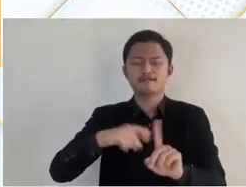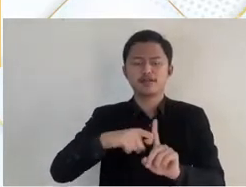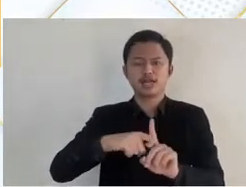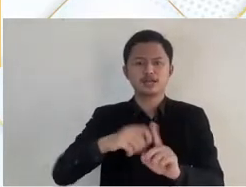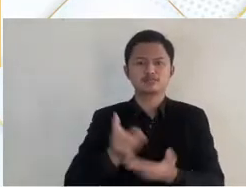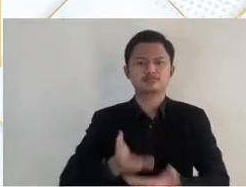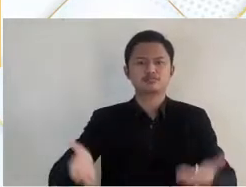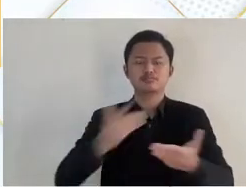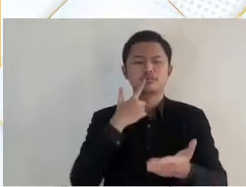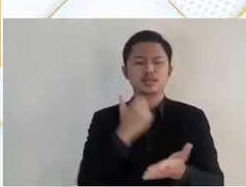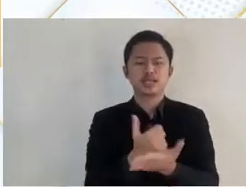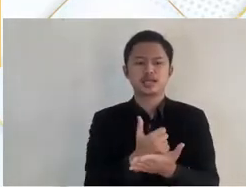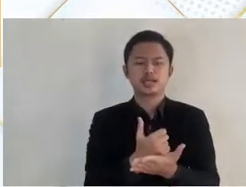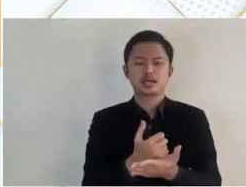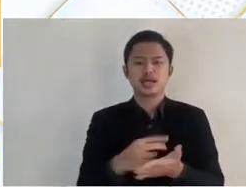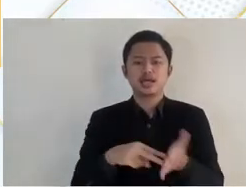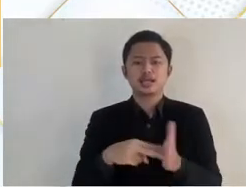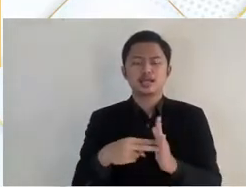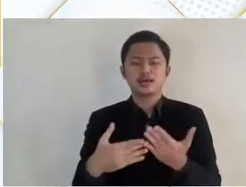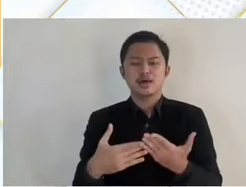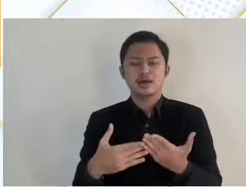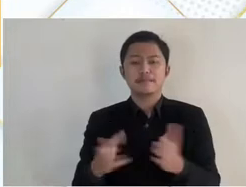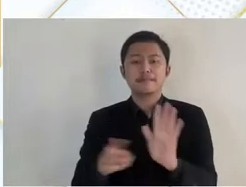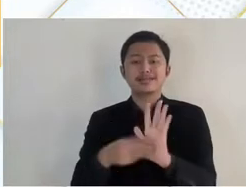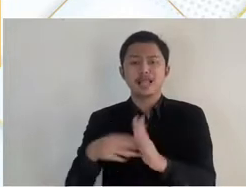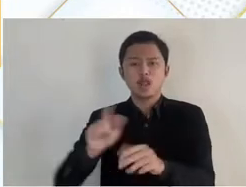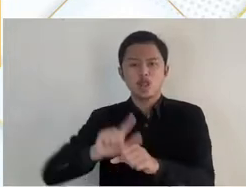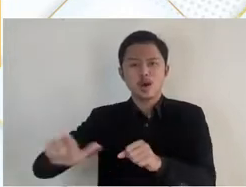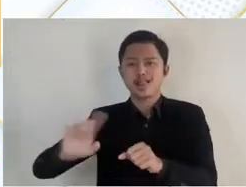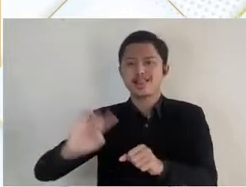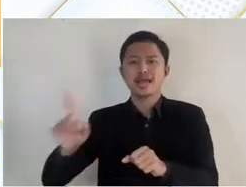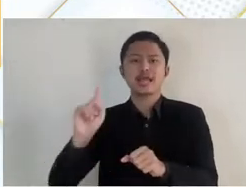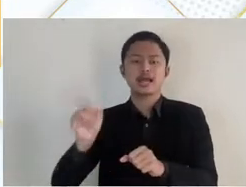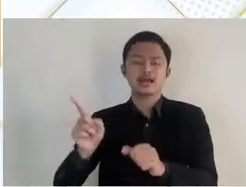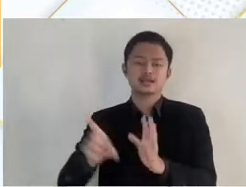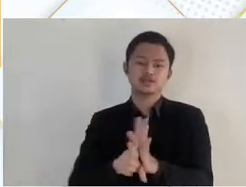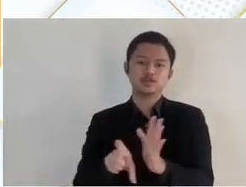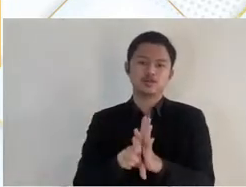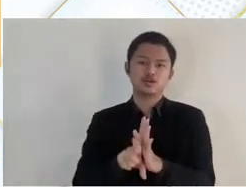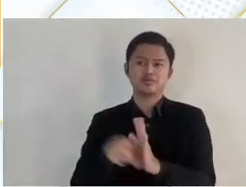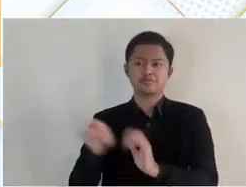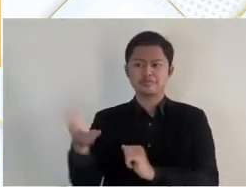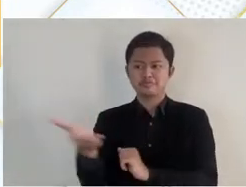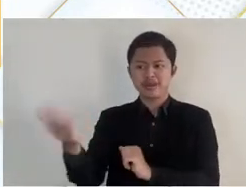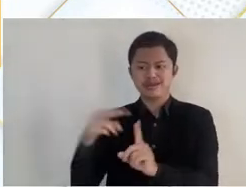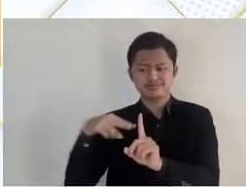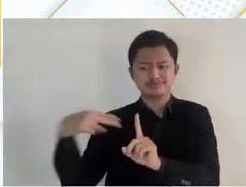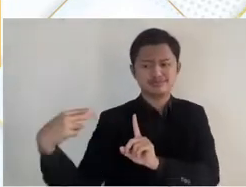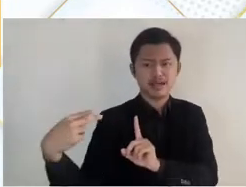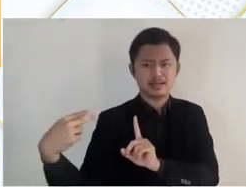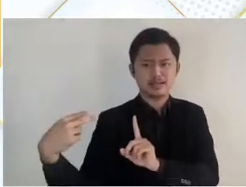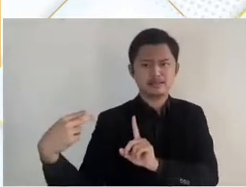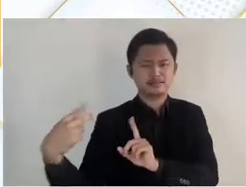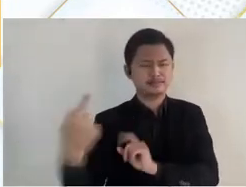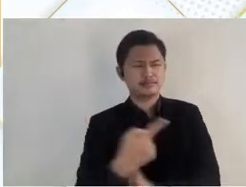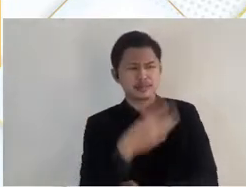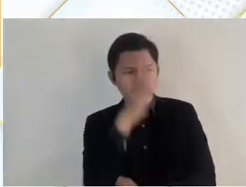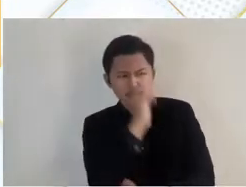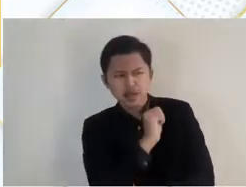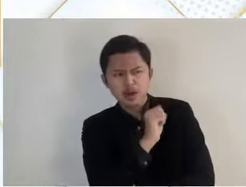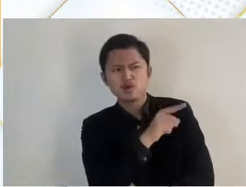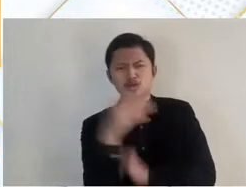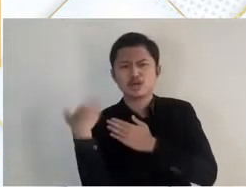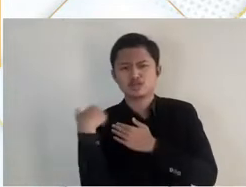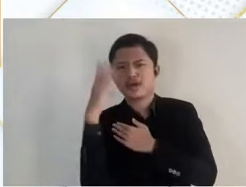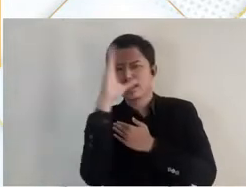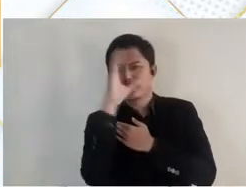Understanding of the locals is another challenge. Their perception of us, their knowledge of the mandate or